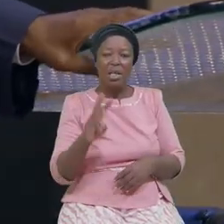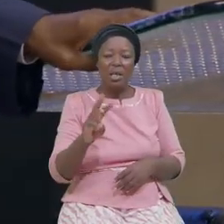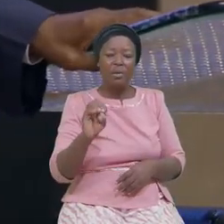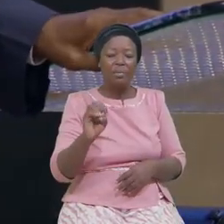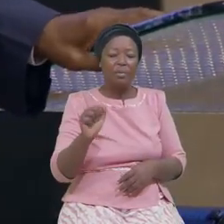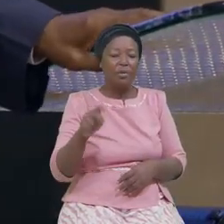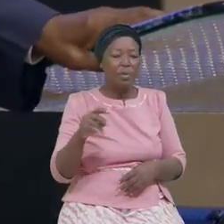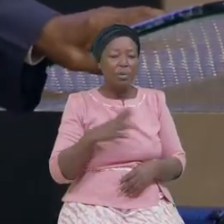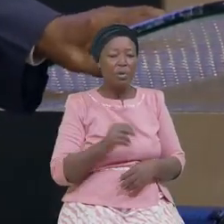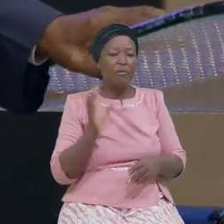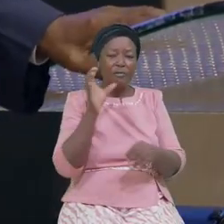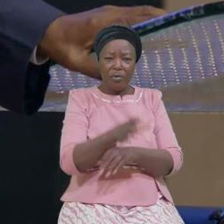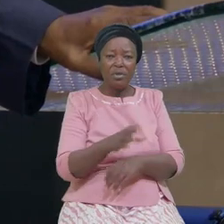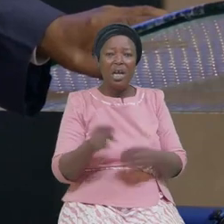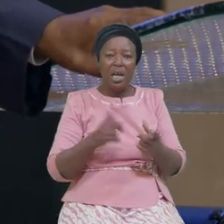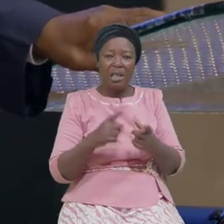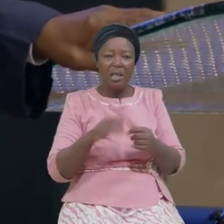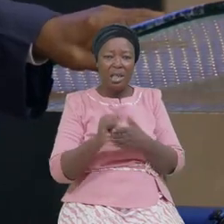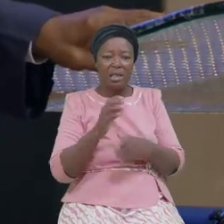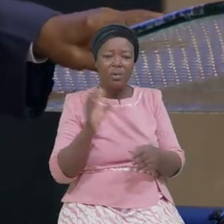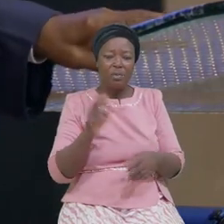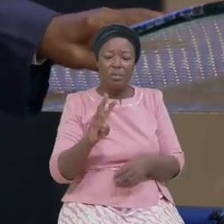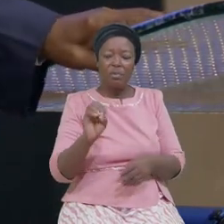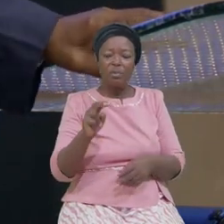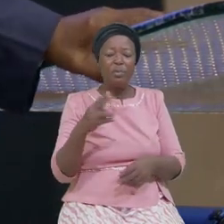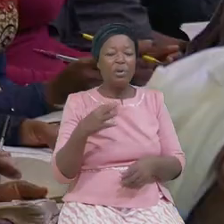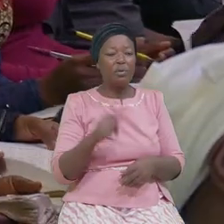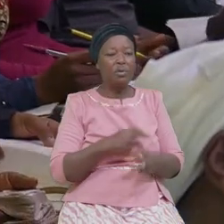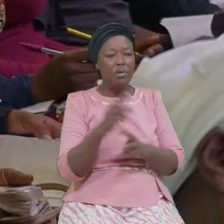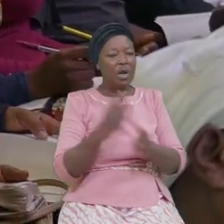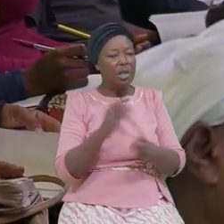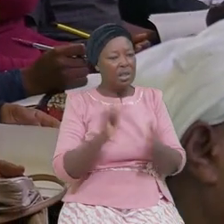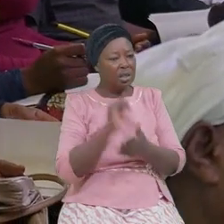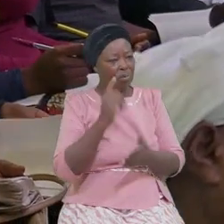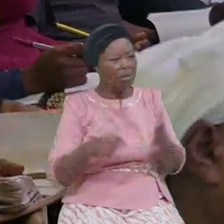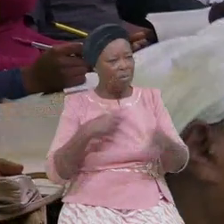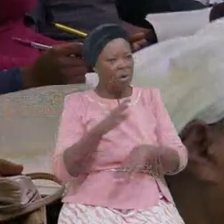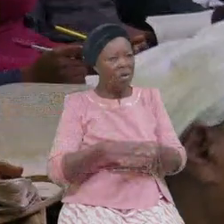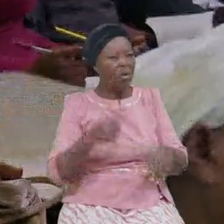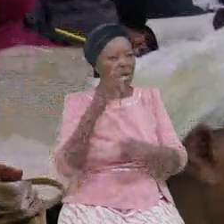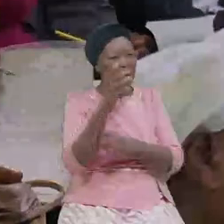each intimidation, that's the weapon of the world. That's what is called carnal weapon.